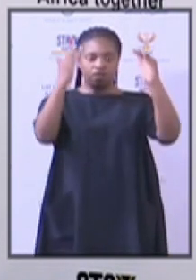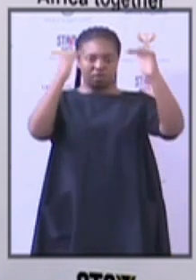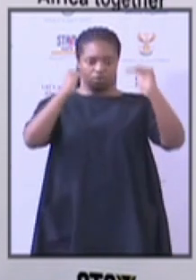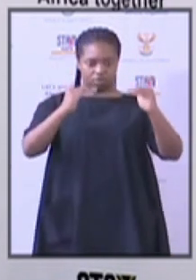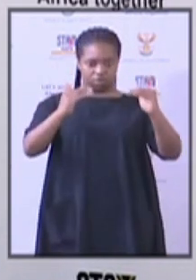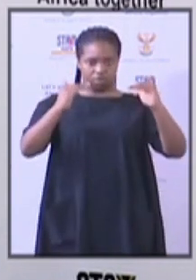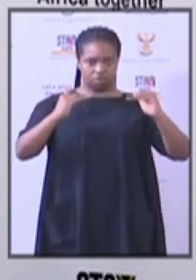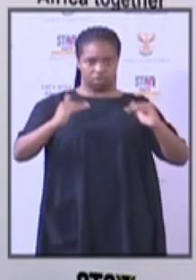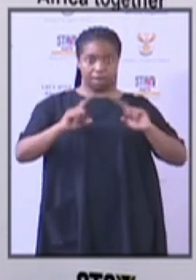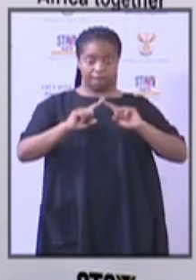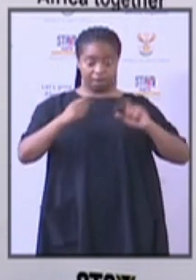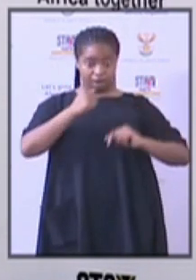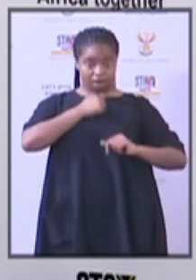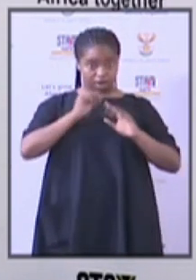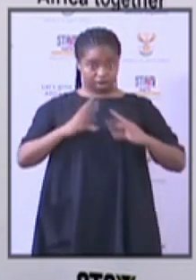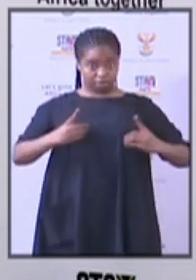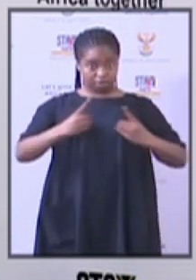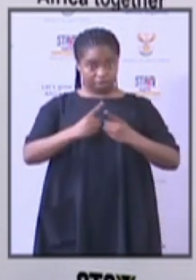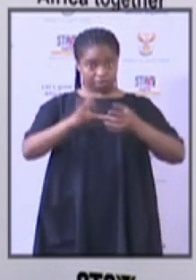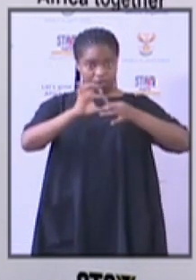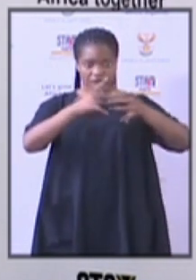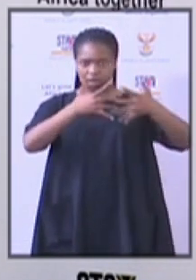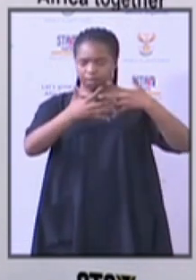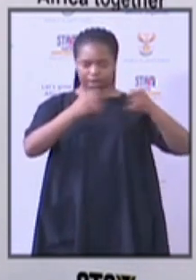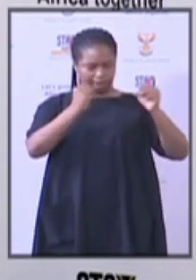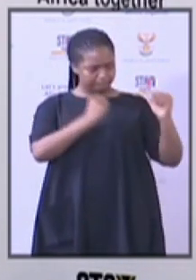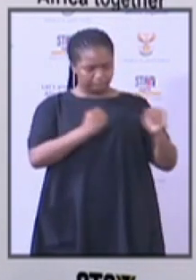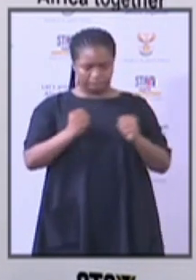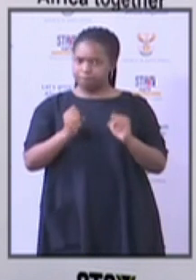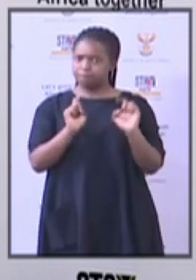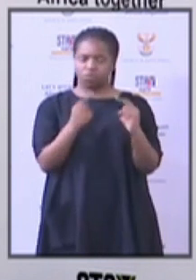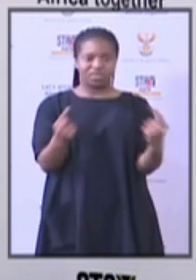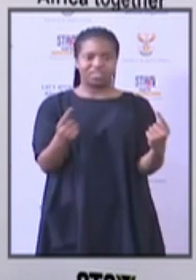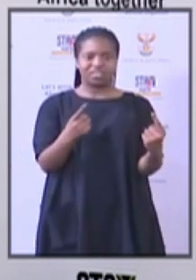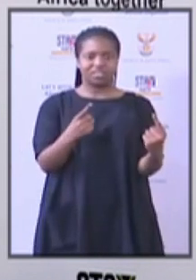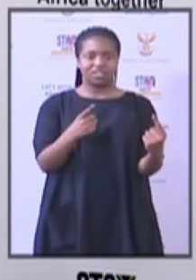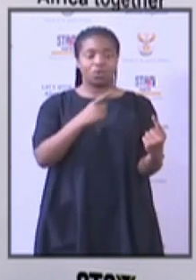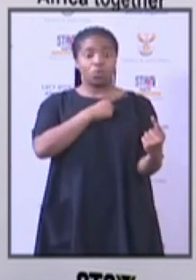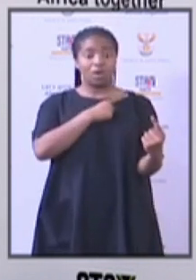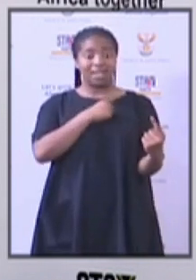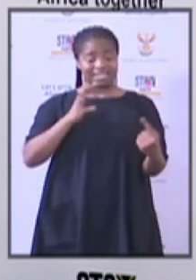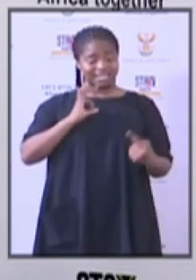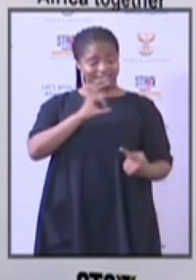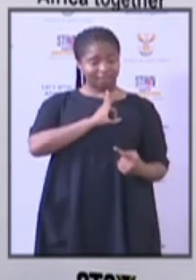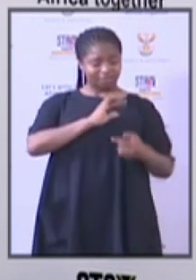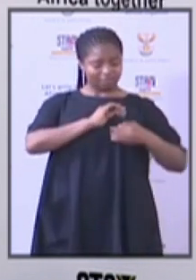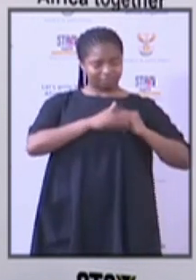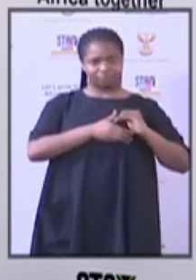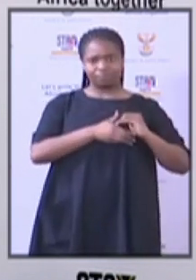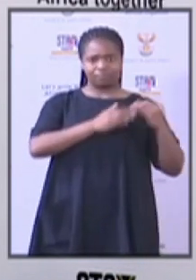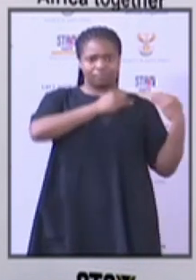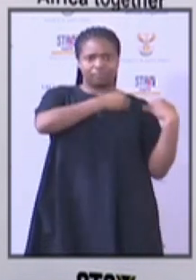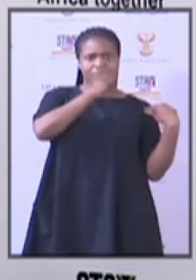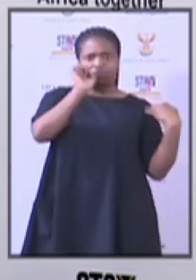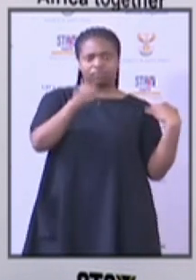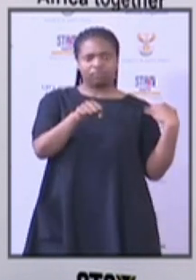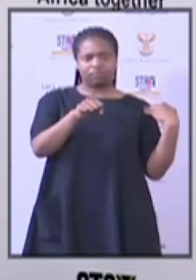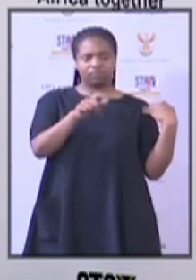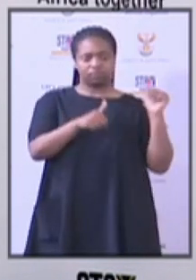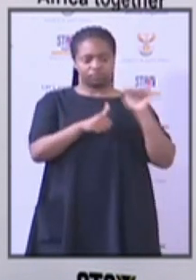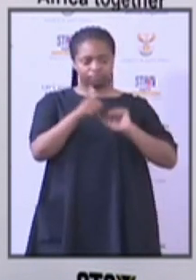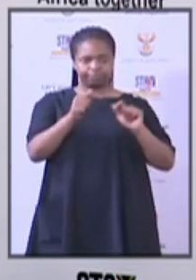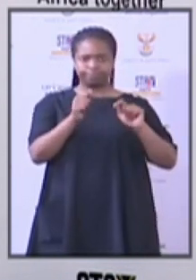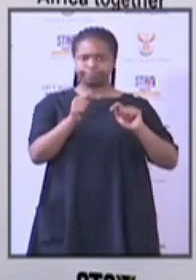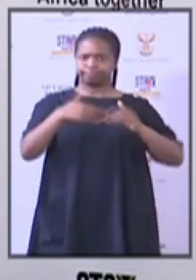Home Affairs didn't. We couldn't. Our people needed our services to adjust to a new normal. We